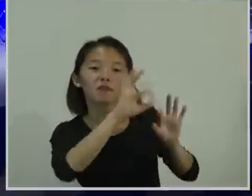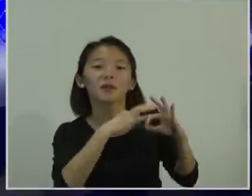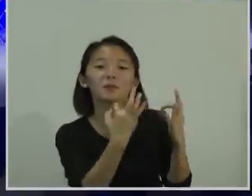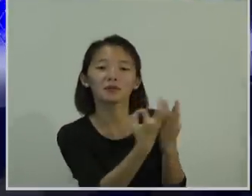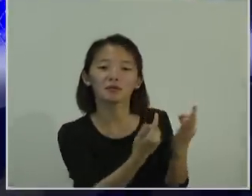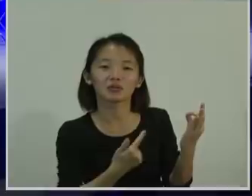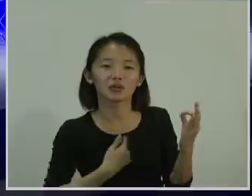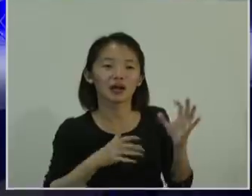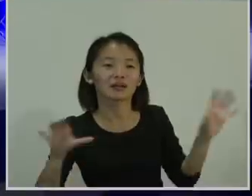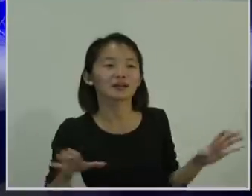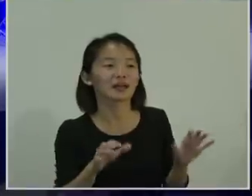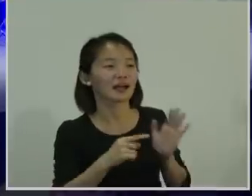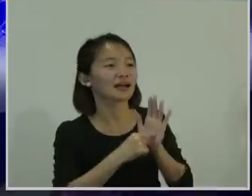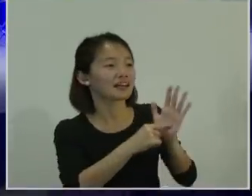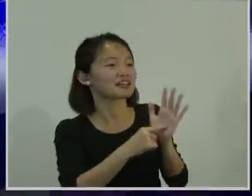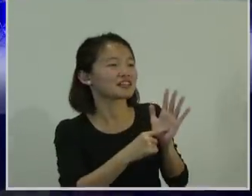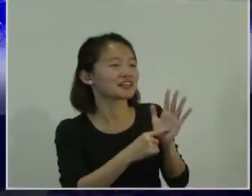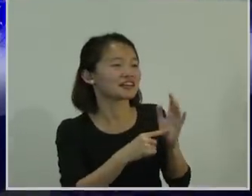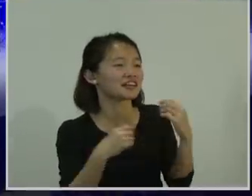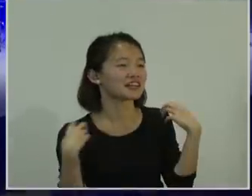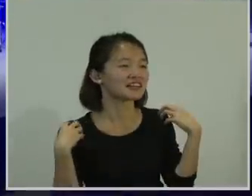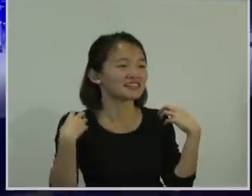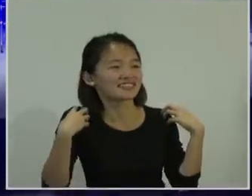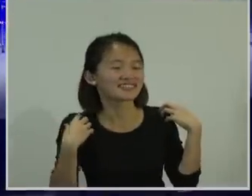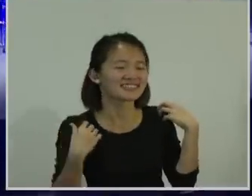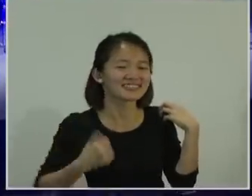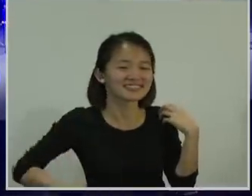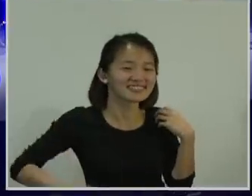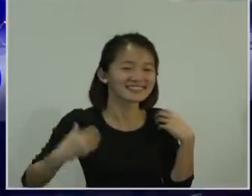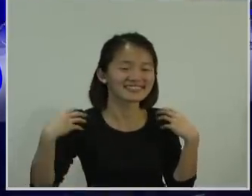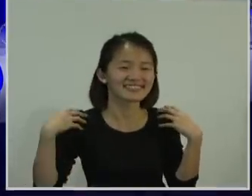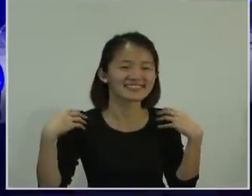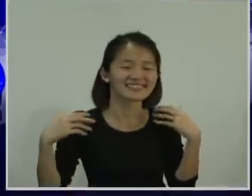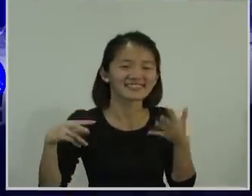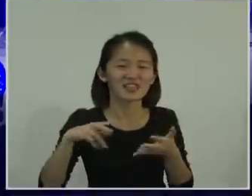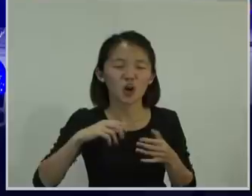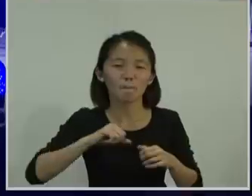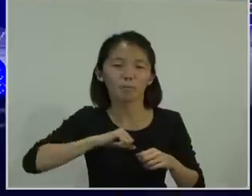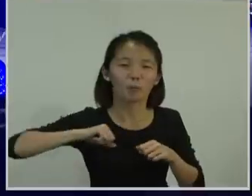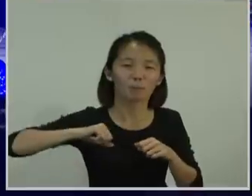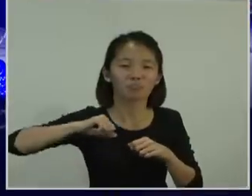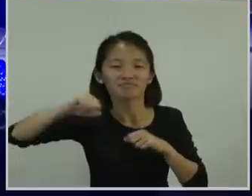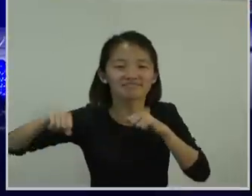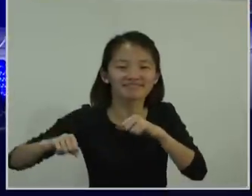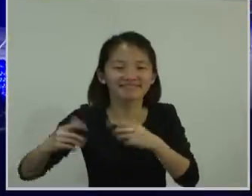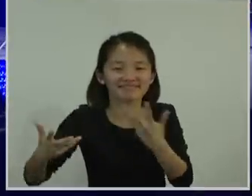this. Popping, popping, locking, and pumping.